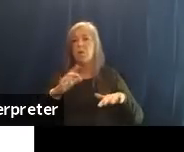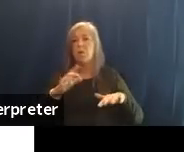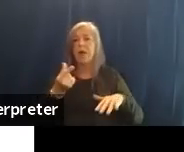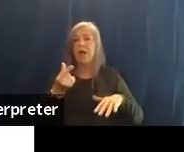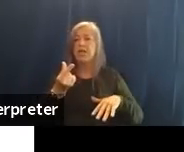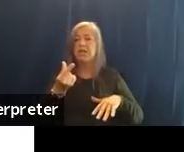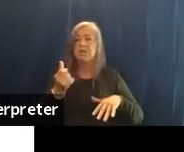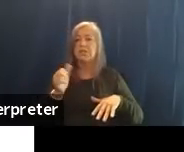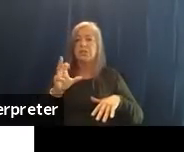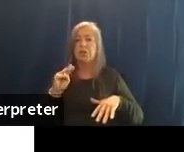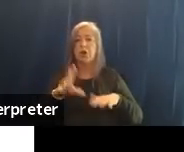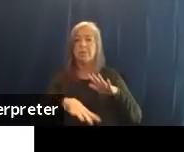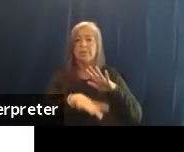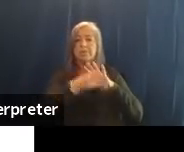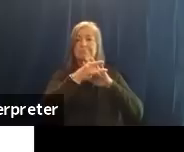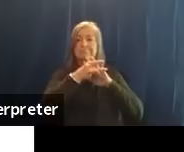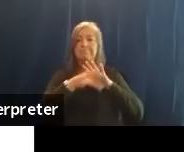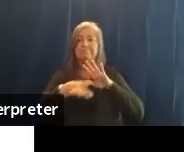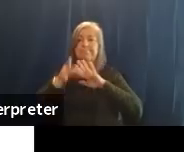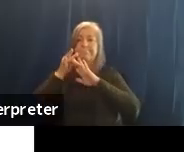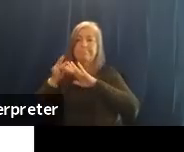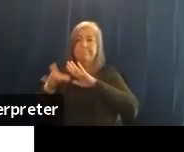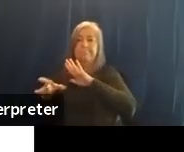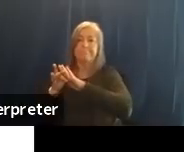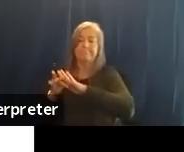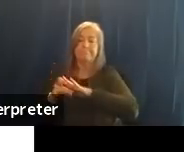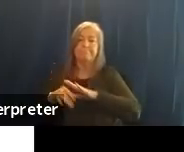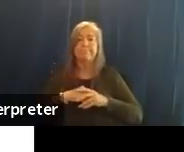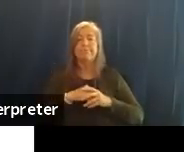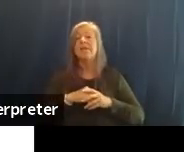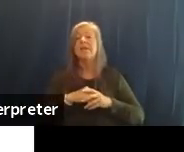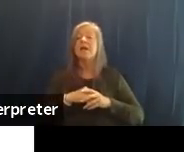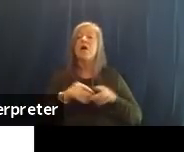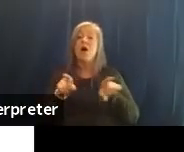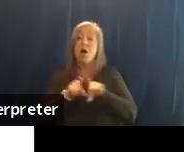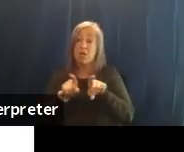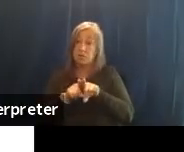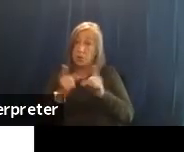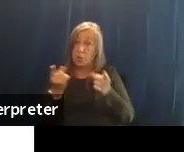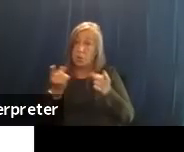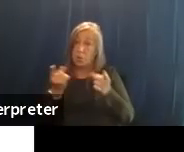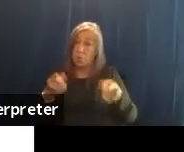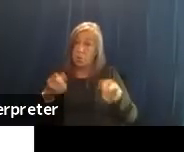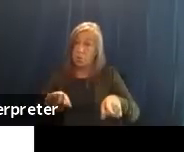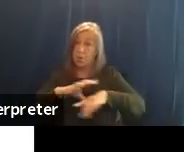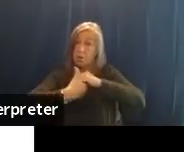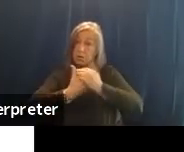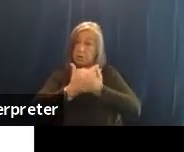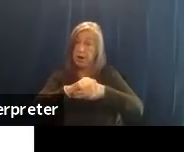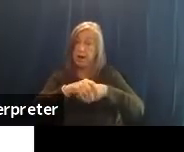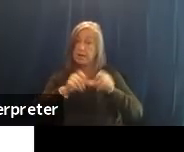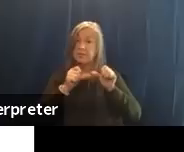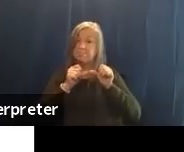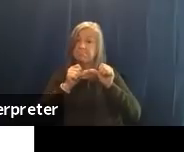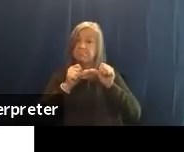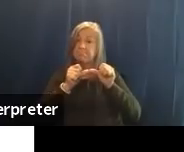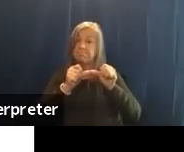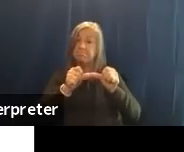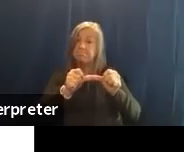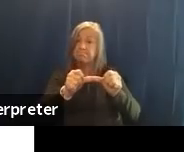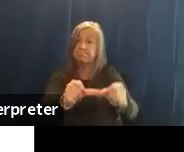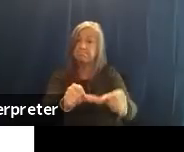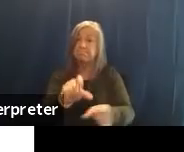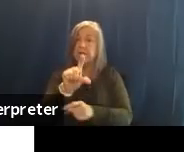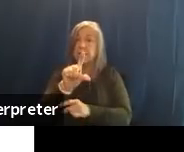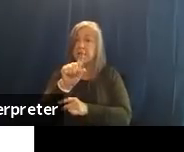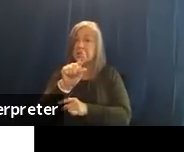also is to wash your hands for 20 seconds and with soap and water. And in the absence of that,